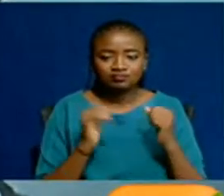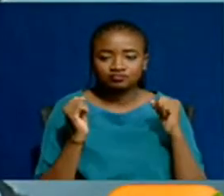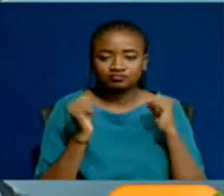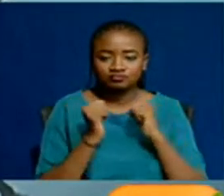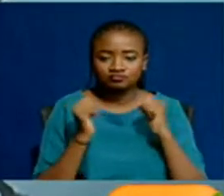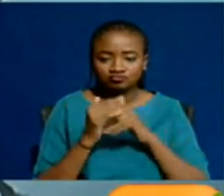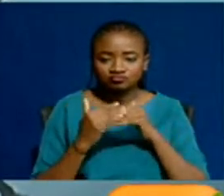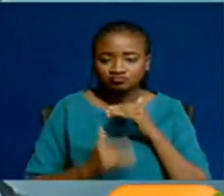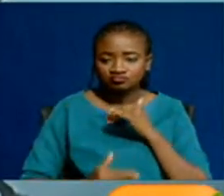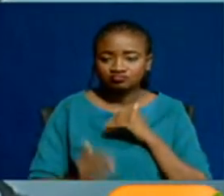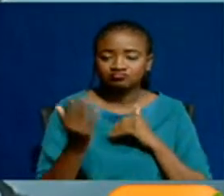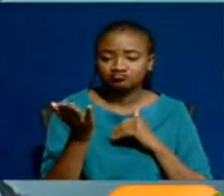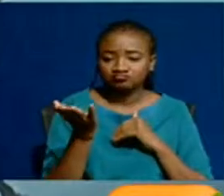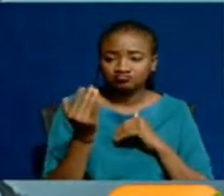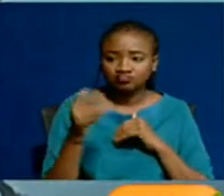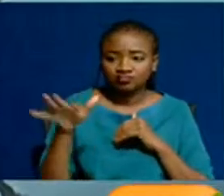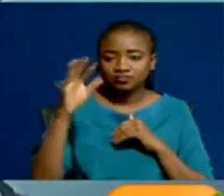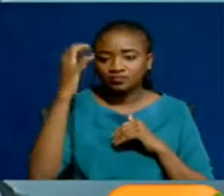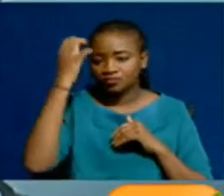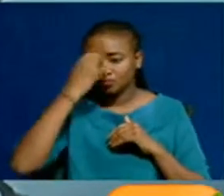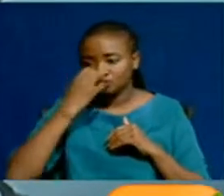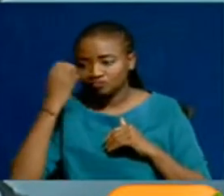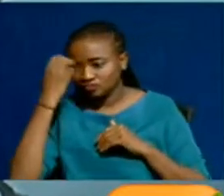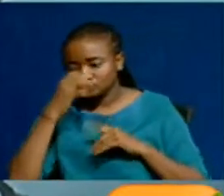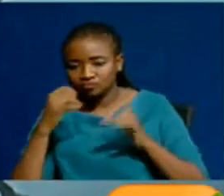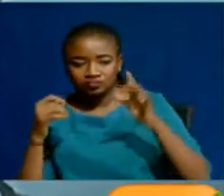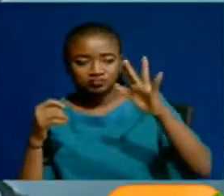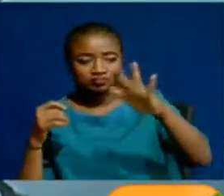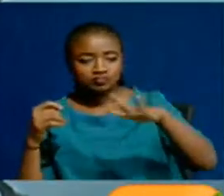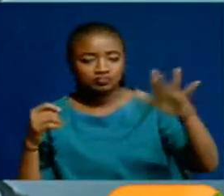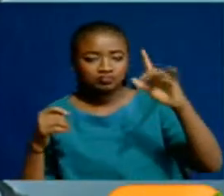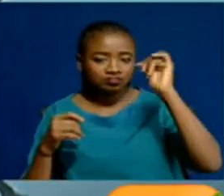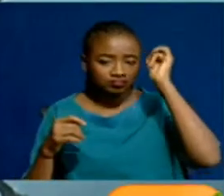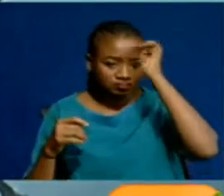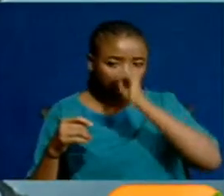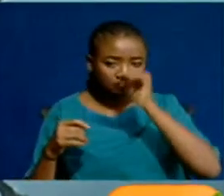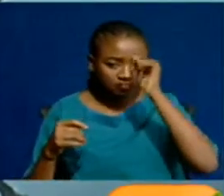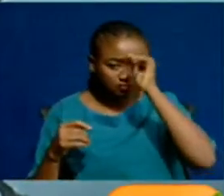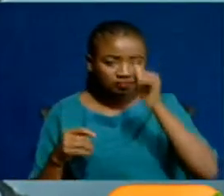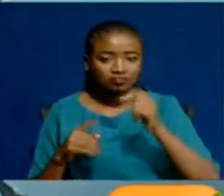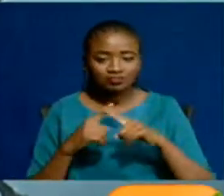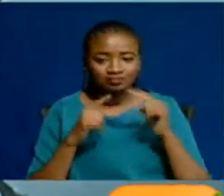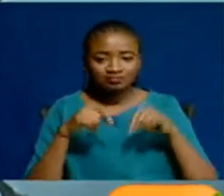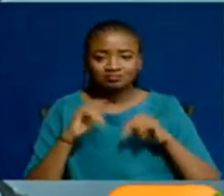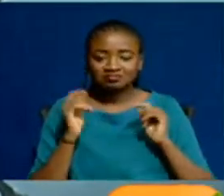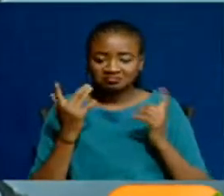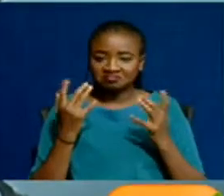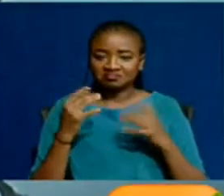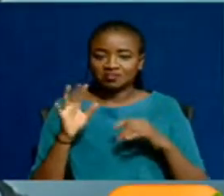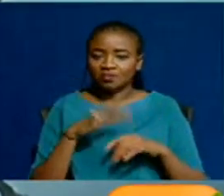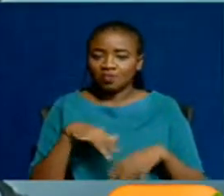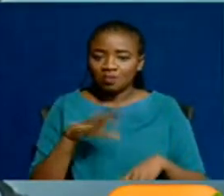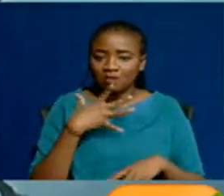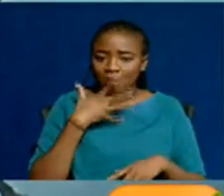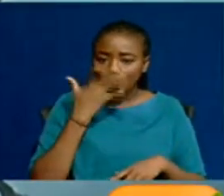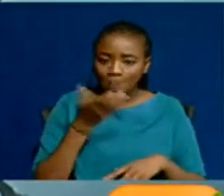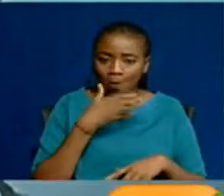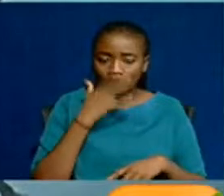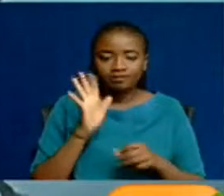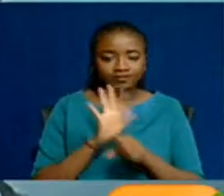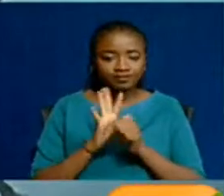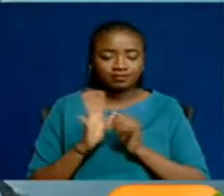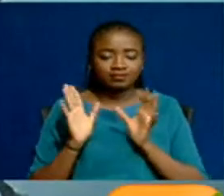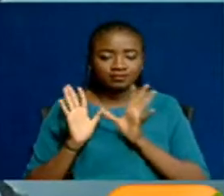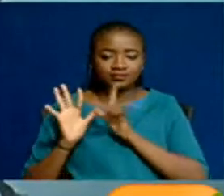in across Europe and Asia, a spectacular natural event is taking place. Millions of birds leaving